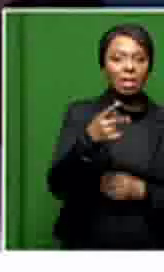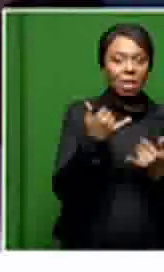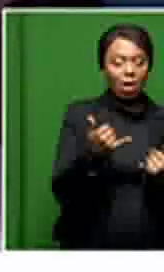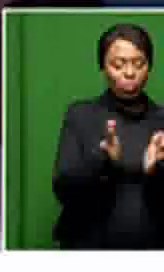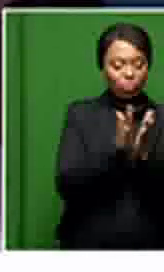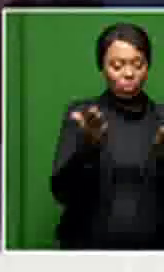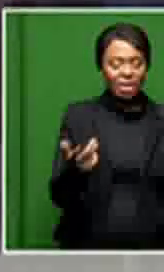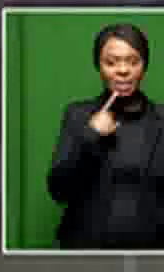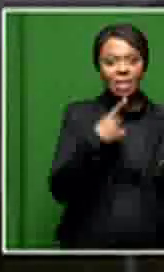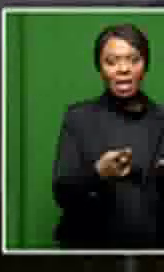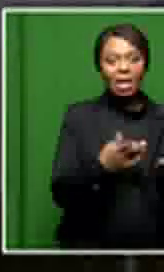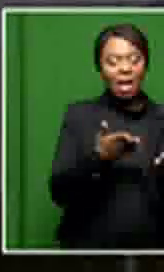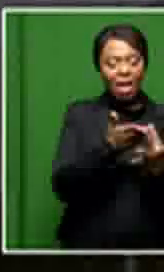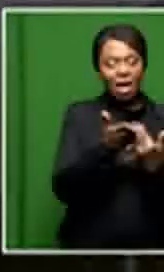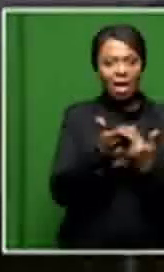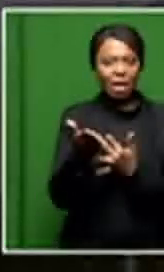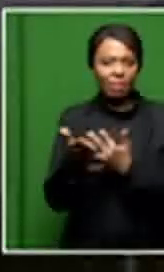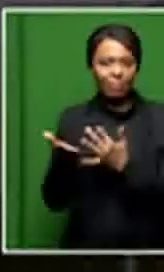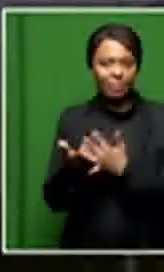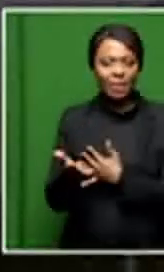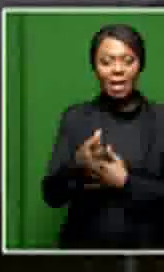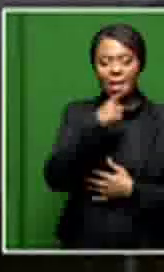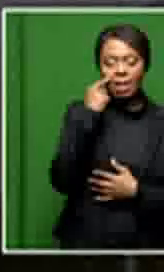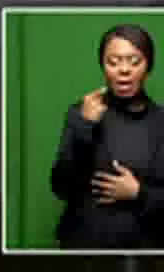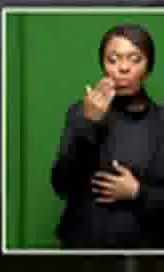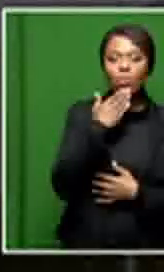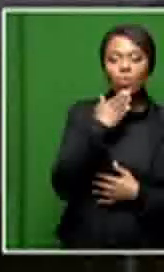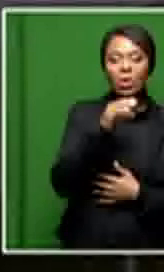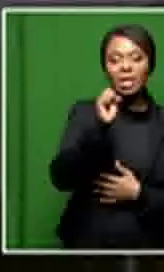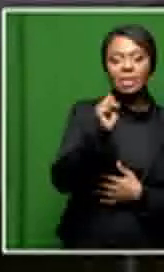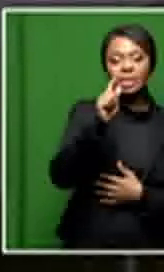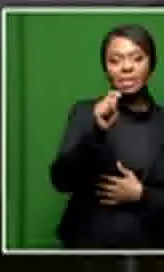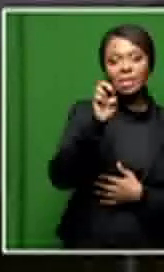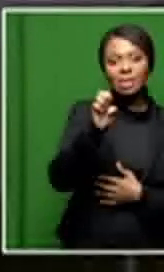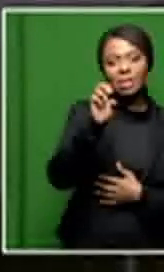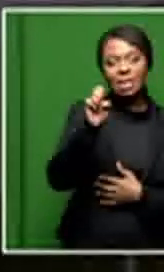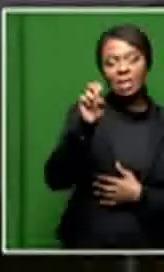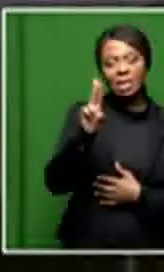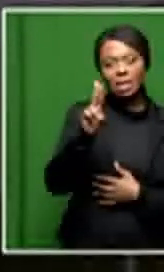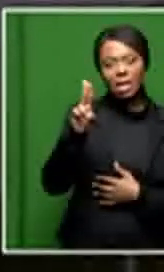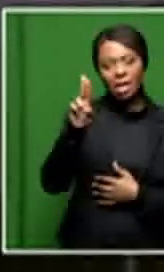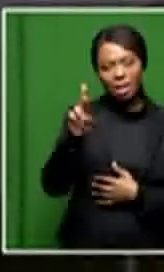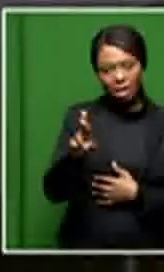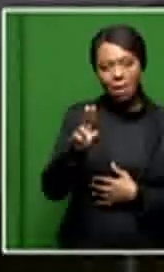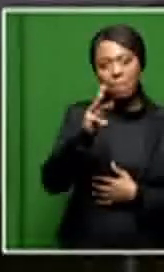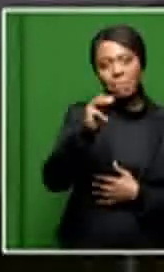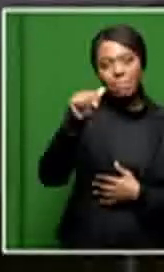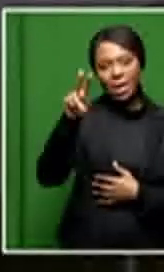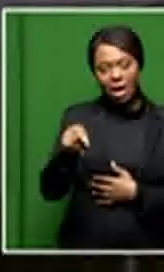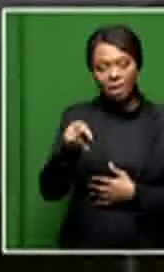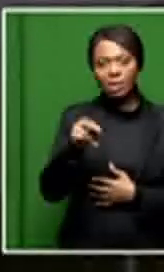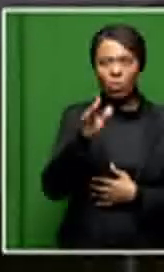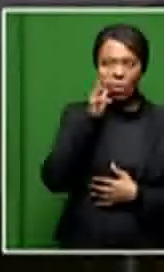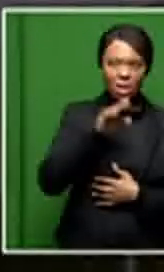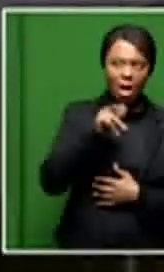Line Breakers, and it has the words Stuurman and Makana. And it's just incredible that when you talk to people, why